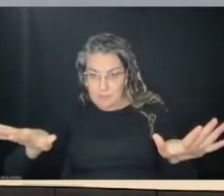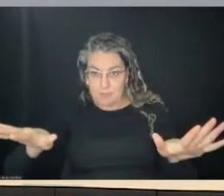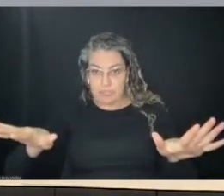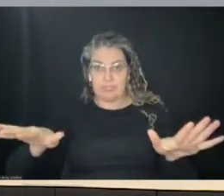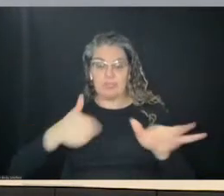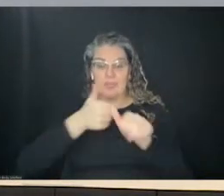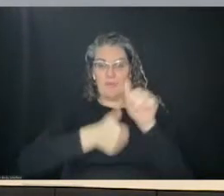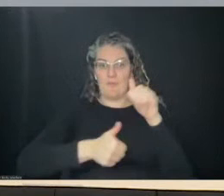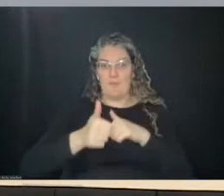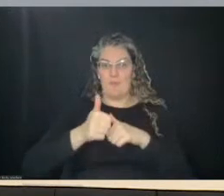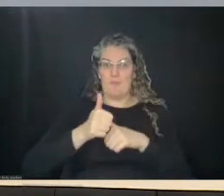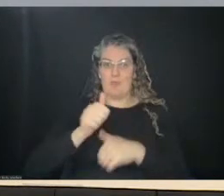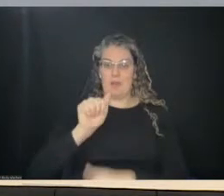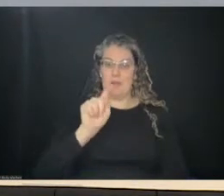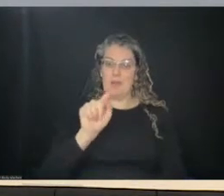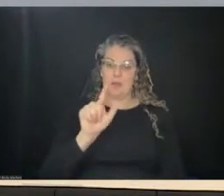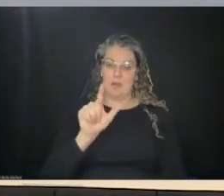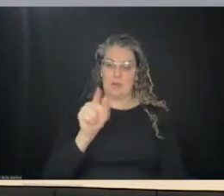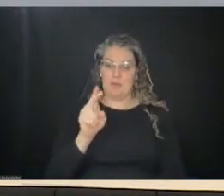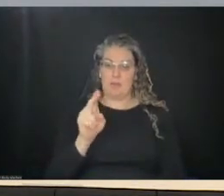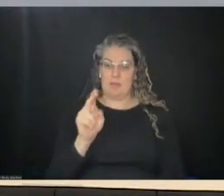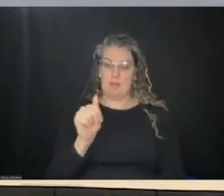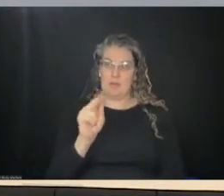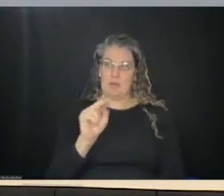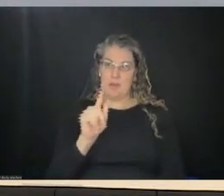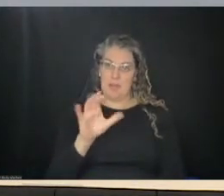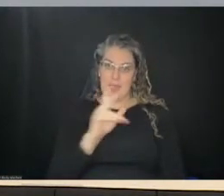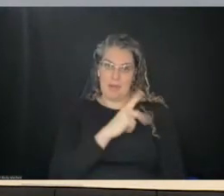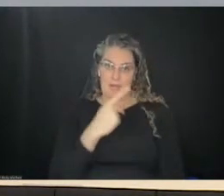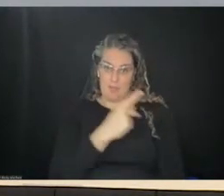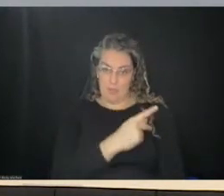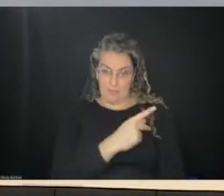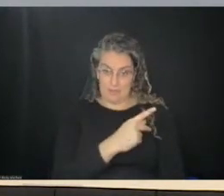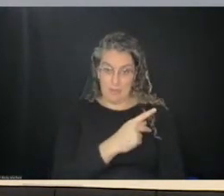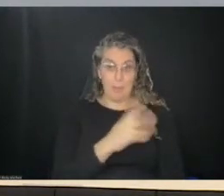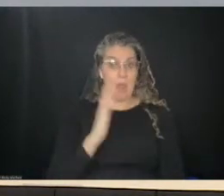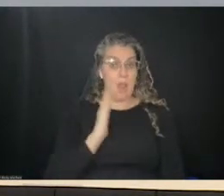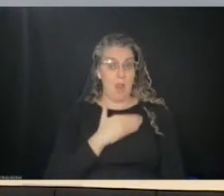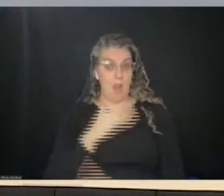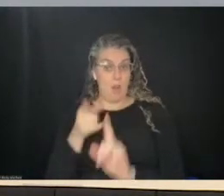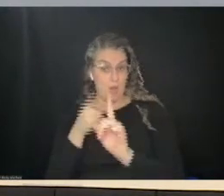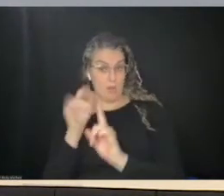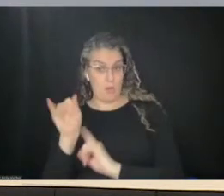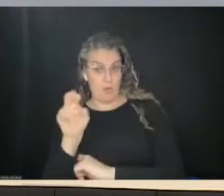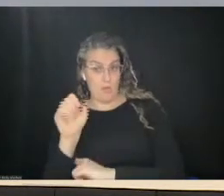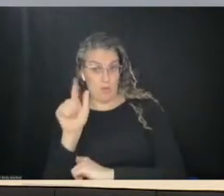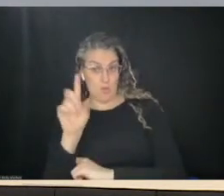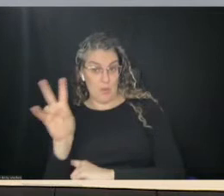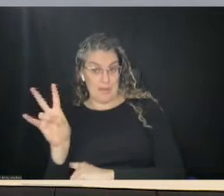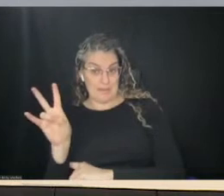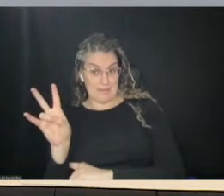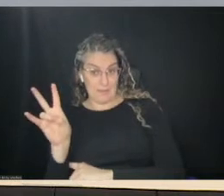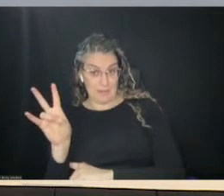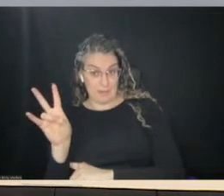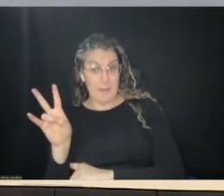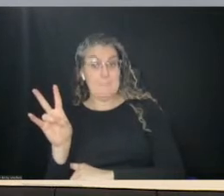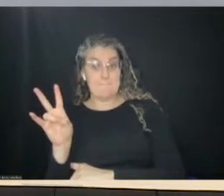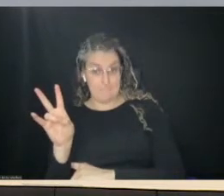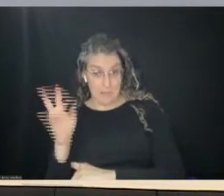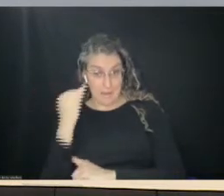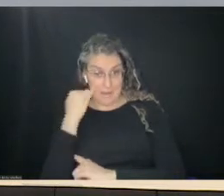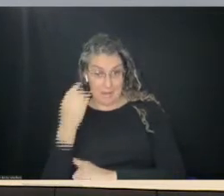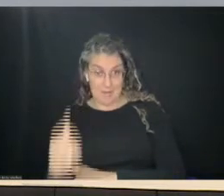respective Atlantic provinces. But until June 27th, if an islander decides to go to New